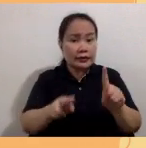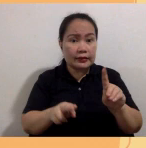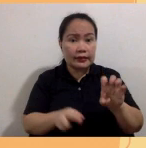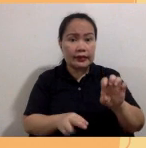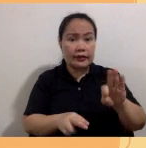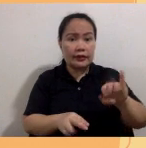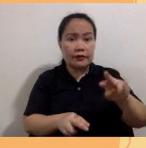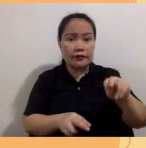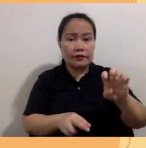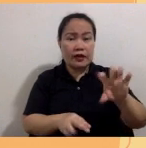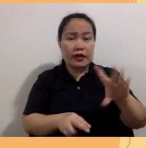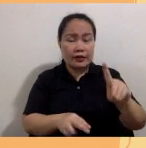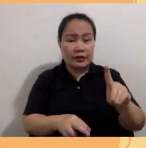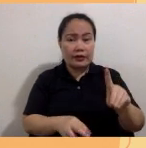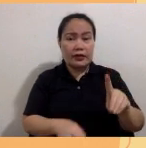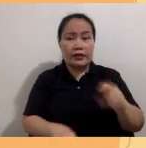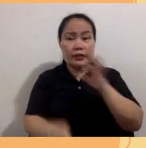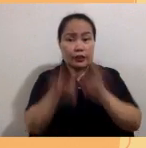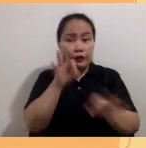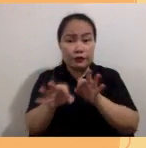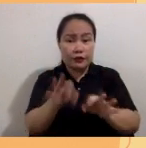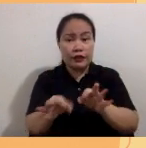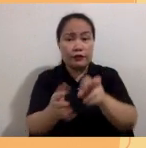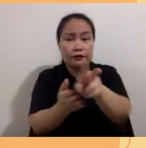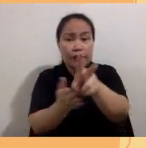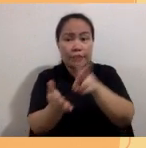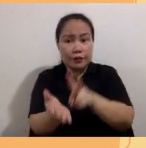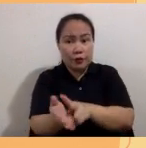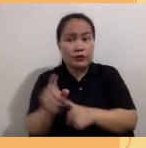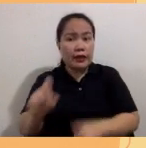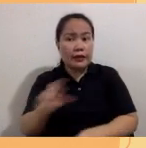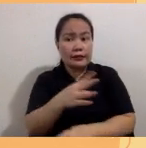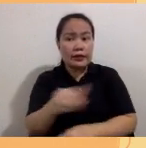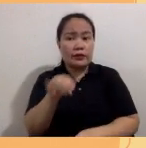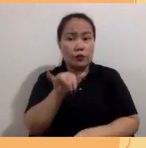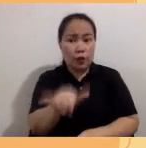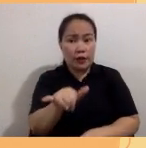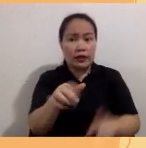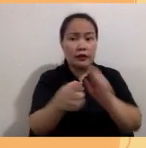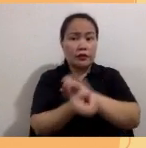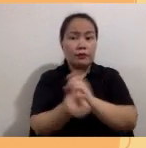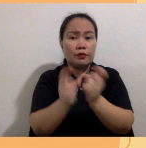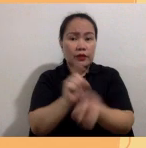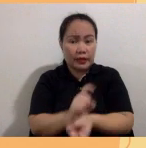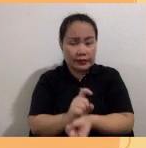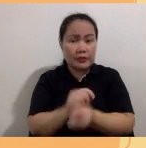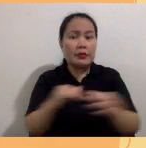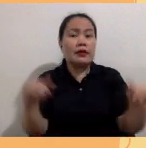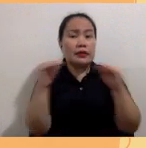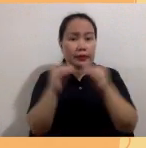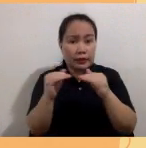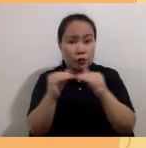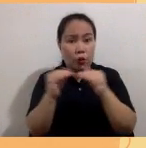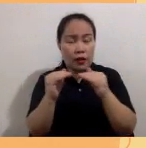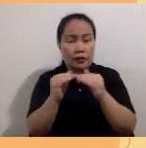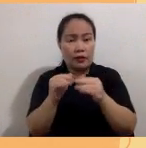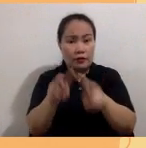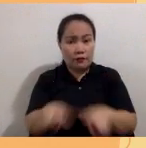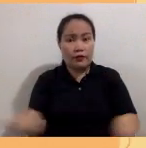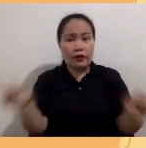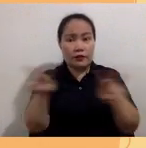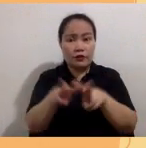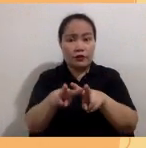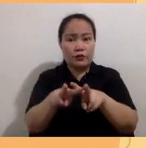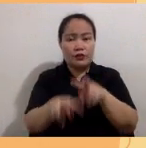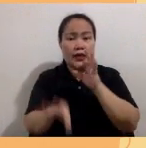undefined if the variables or the value of the variables x and y are replaced by equal